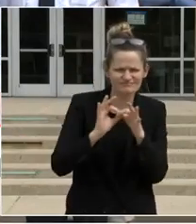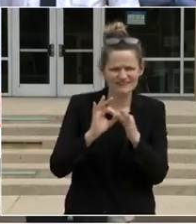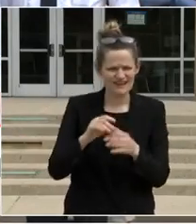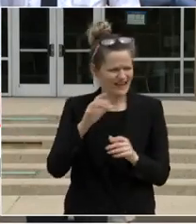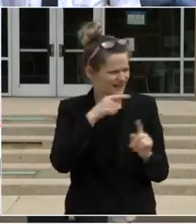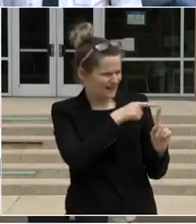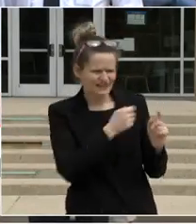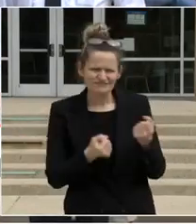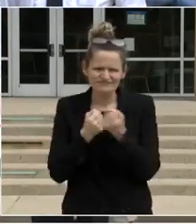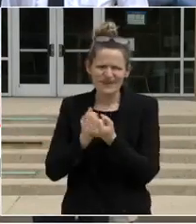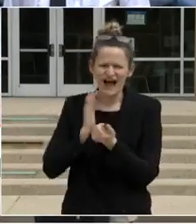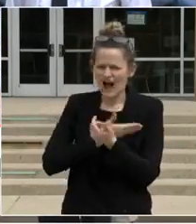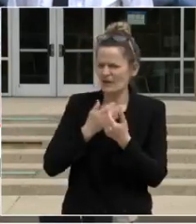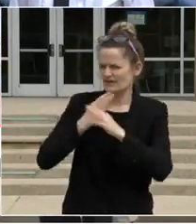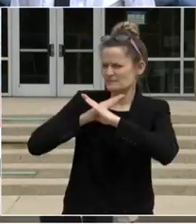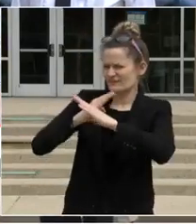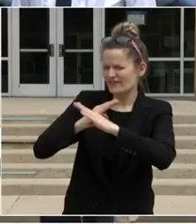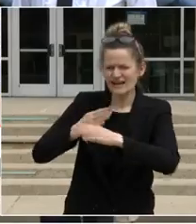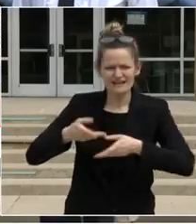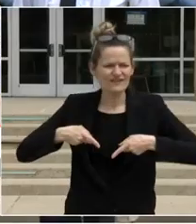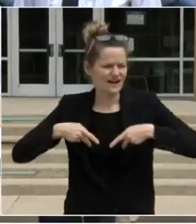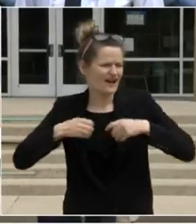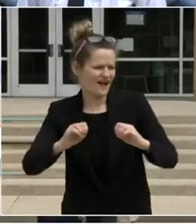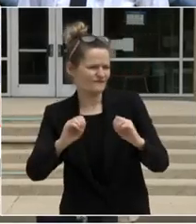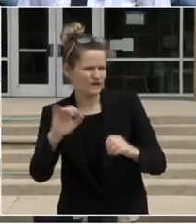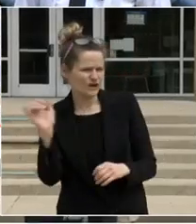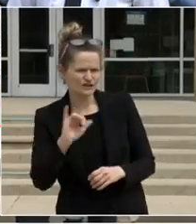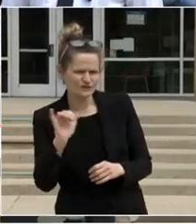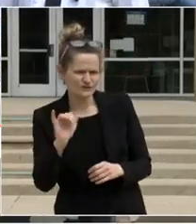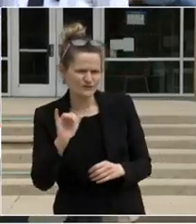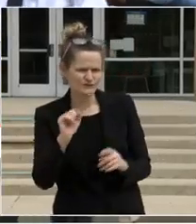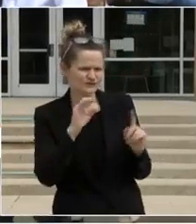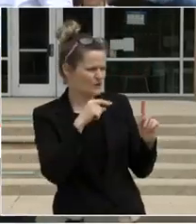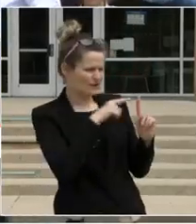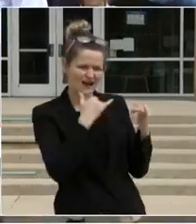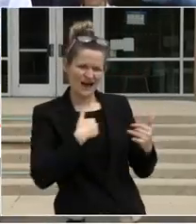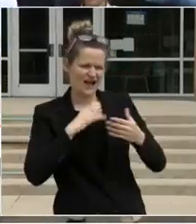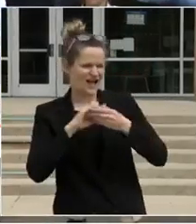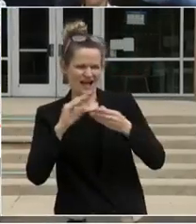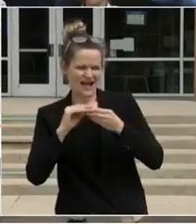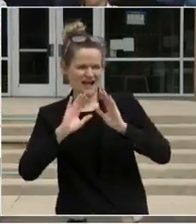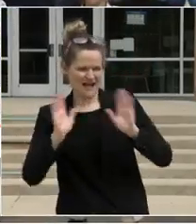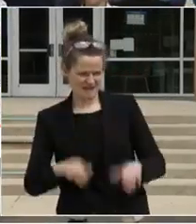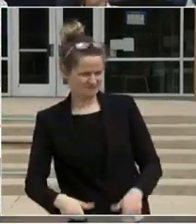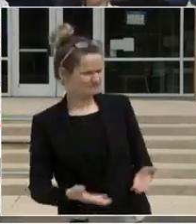efforts as well. So with that, the Chief of Police, Robert Conti.